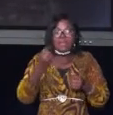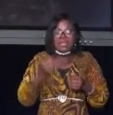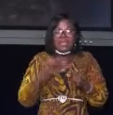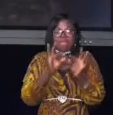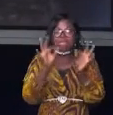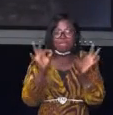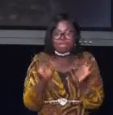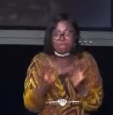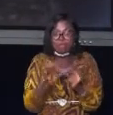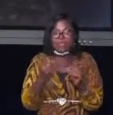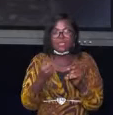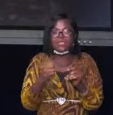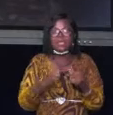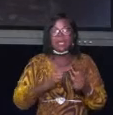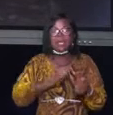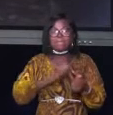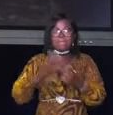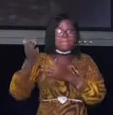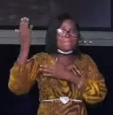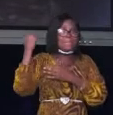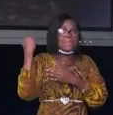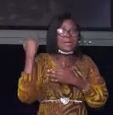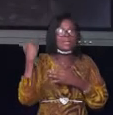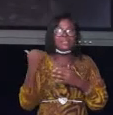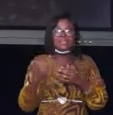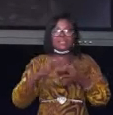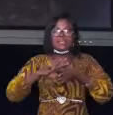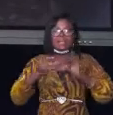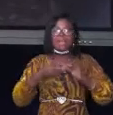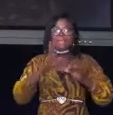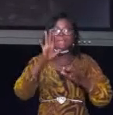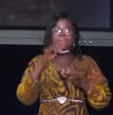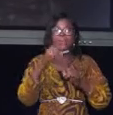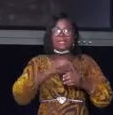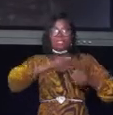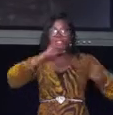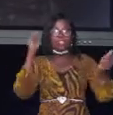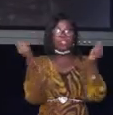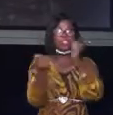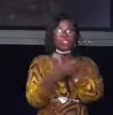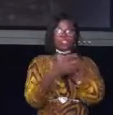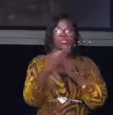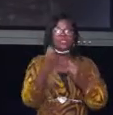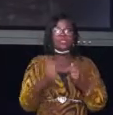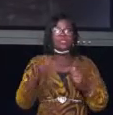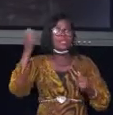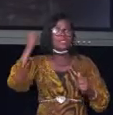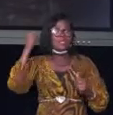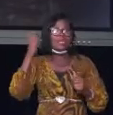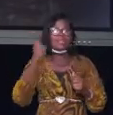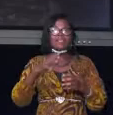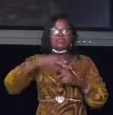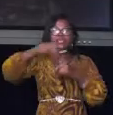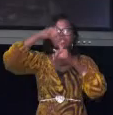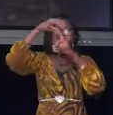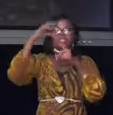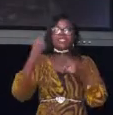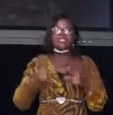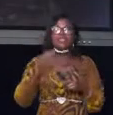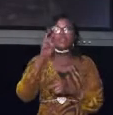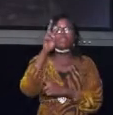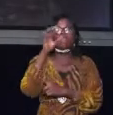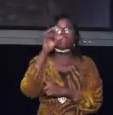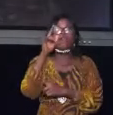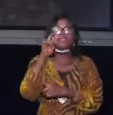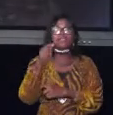They form the past tense and the past participle by changing their sound, especially the vowel